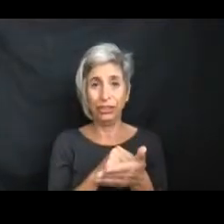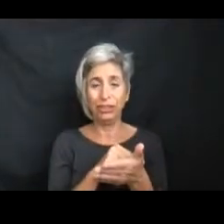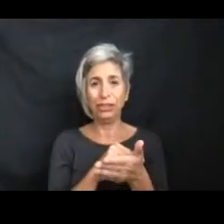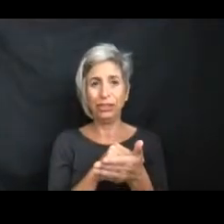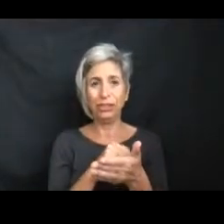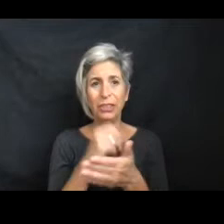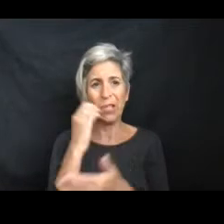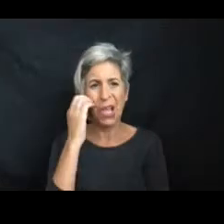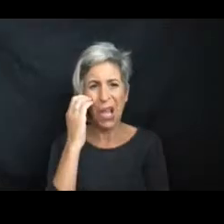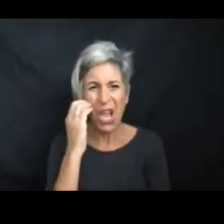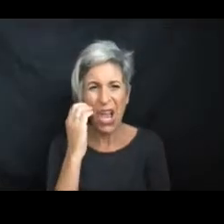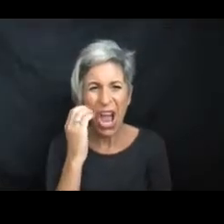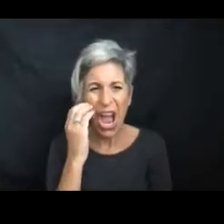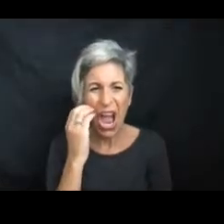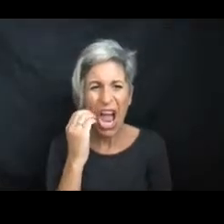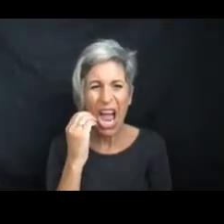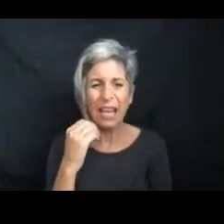what's going on here.